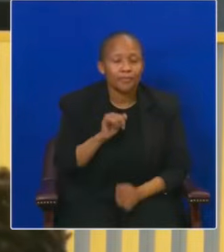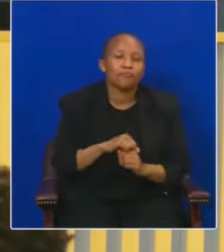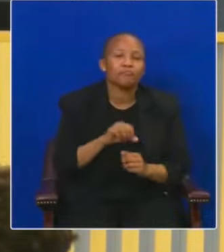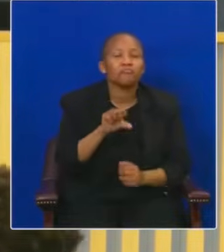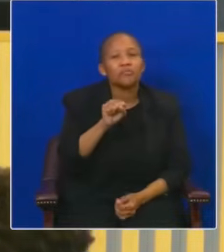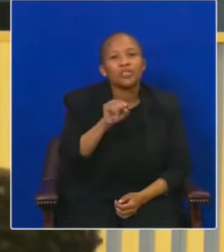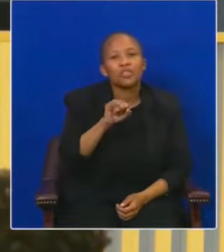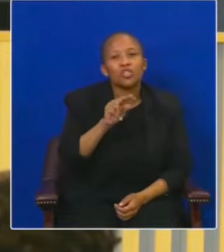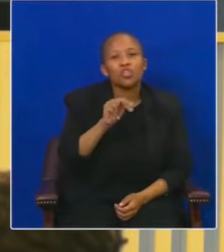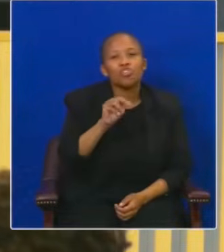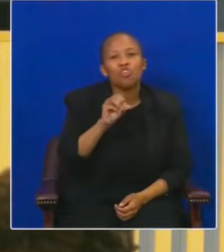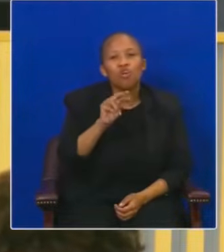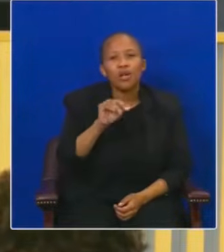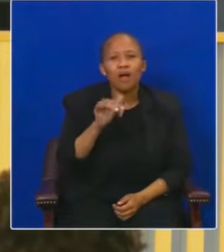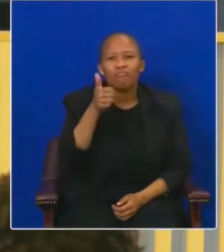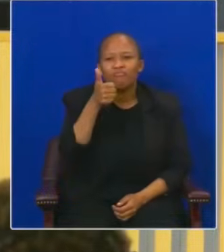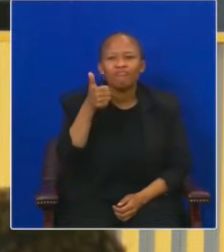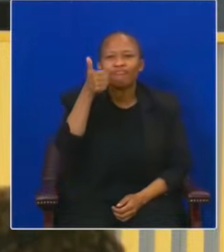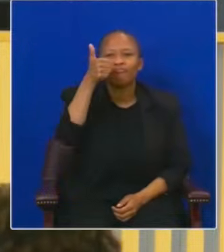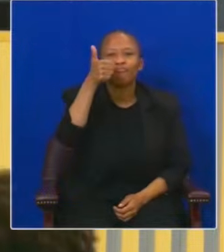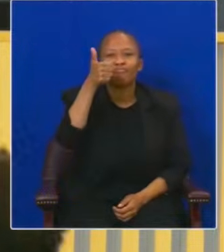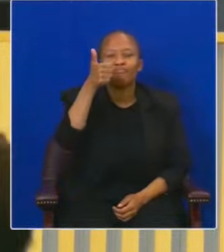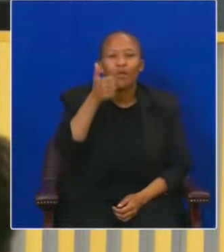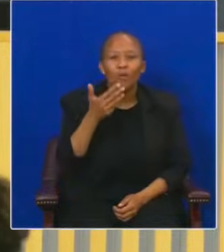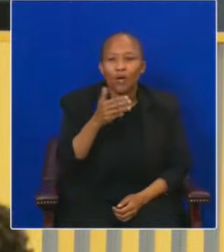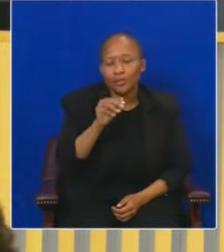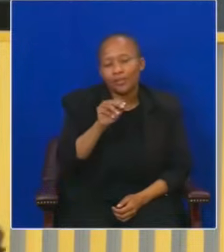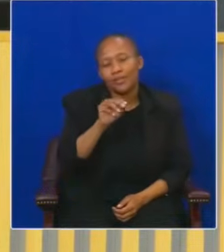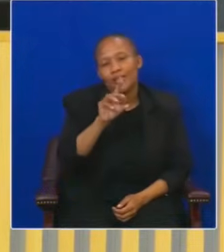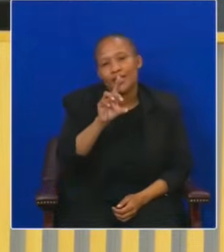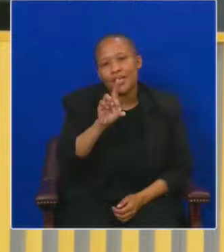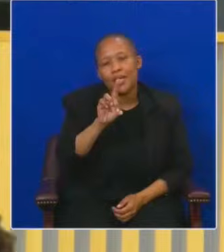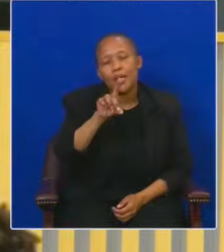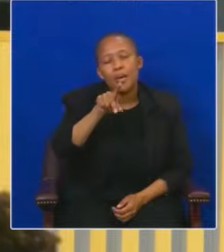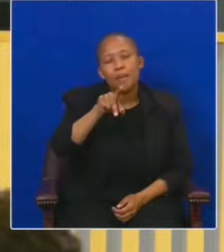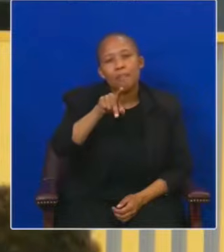DPCI KZN.